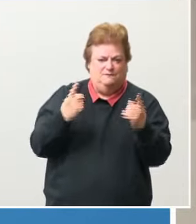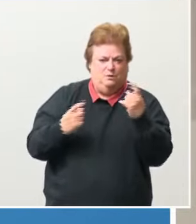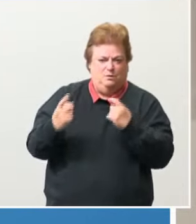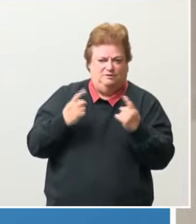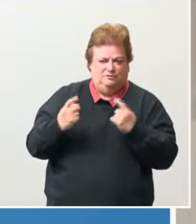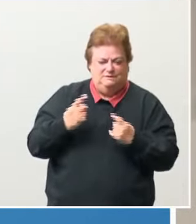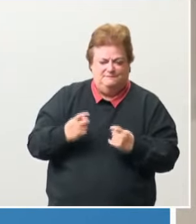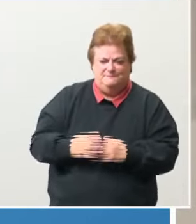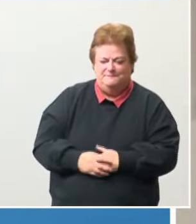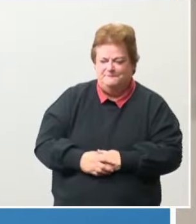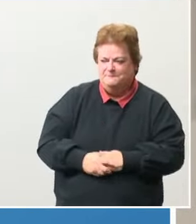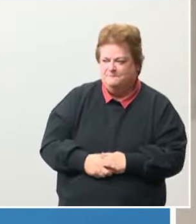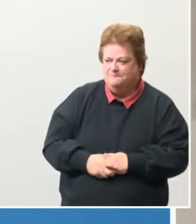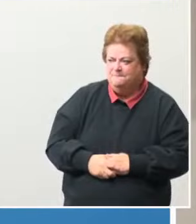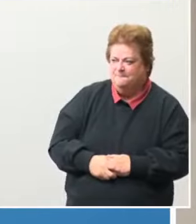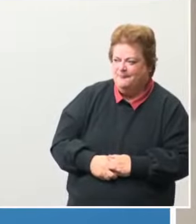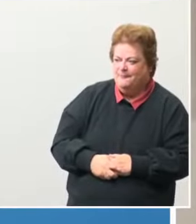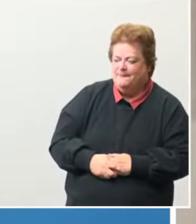questions.